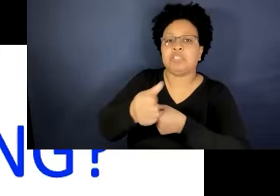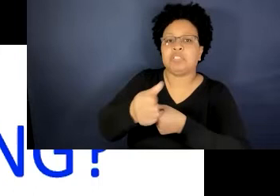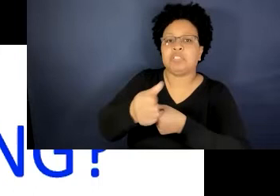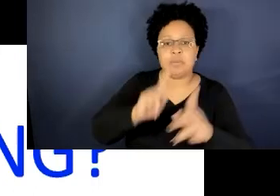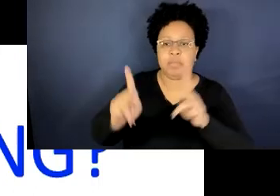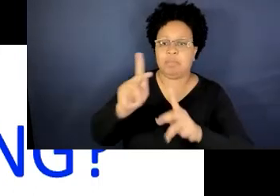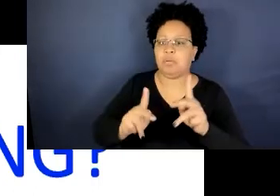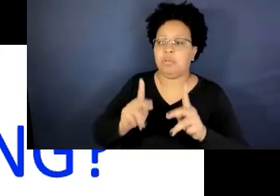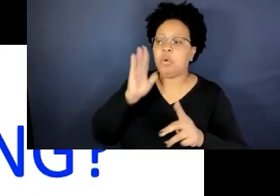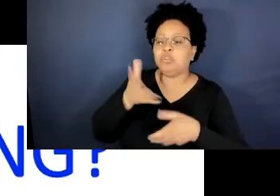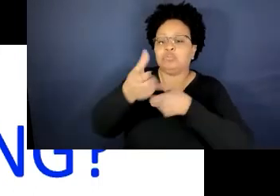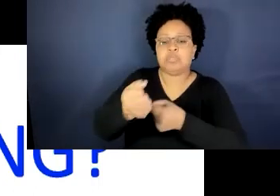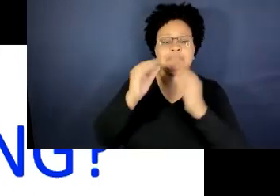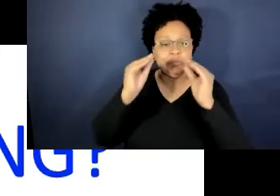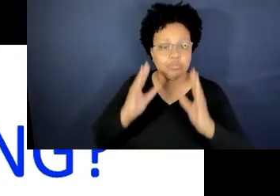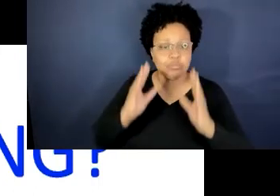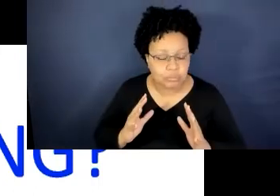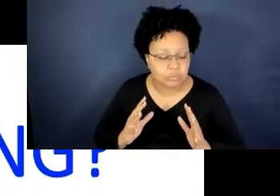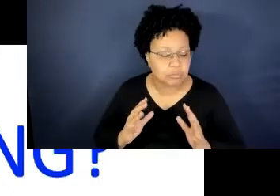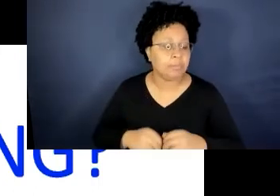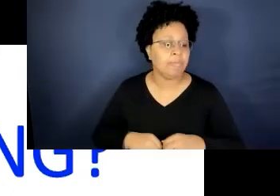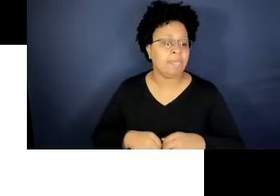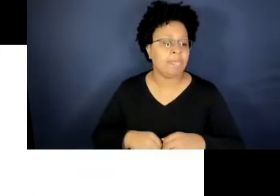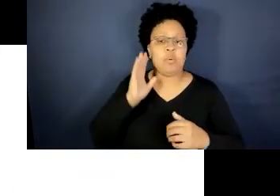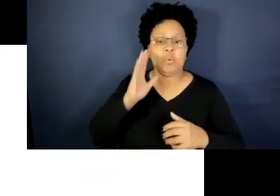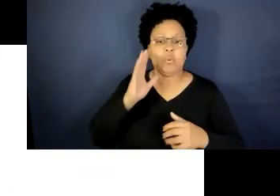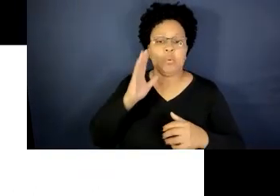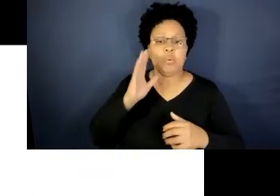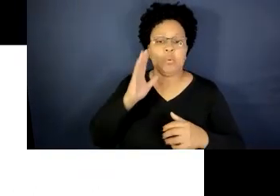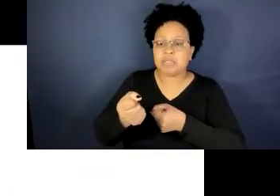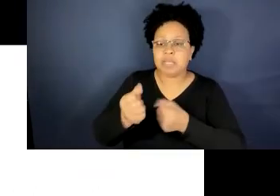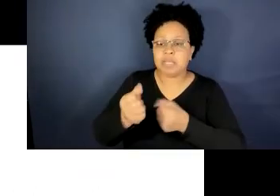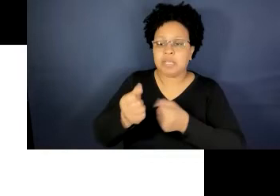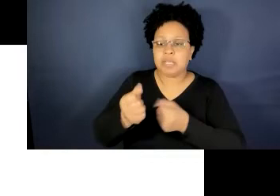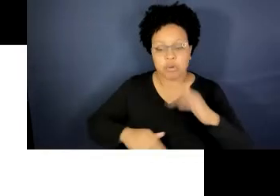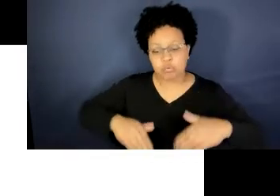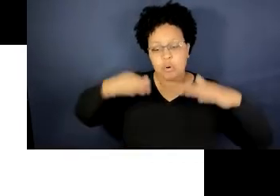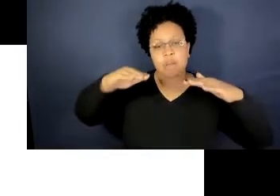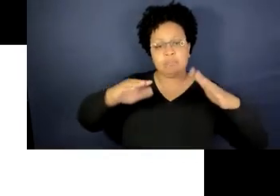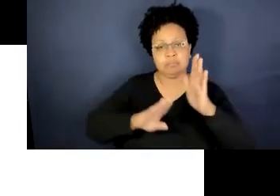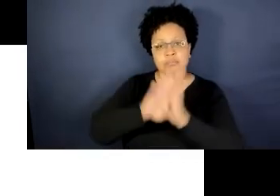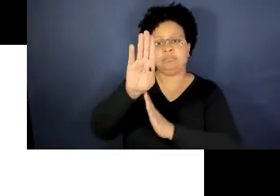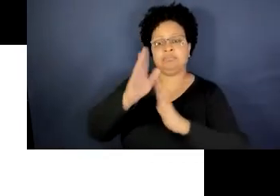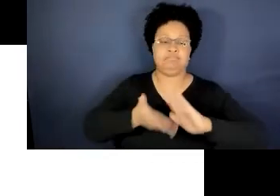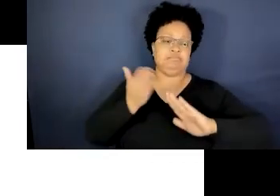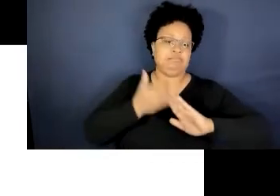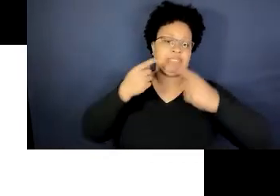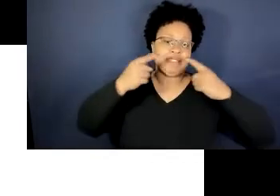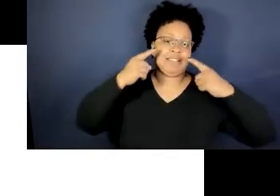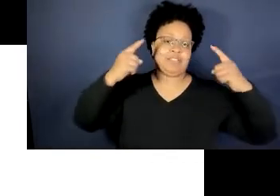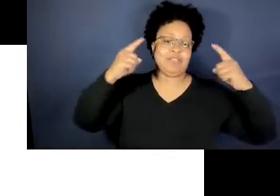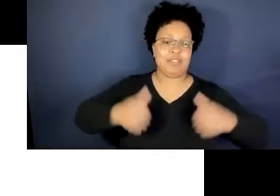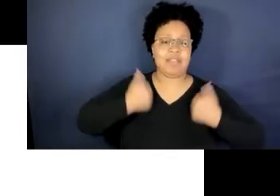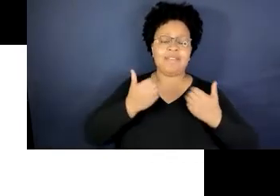They'll trust their teachers. They'll trust and they'll grow up to be more thriving. Thank you all for attending this. Thank you for your